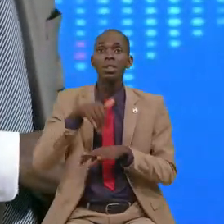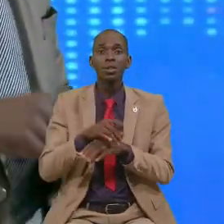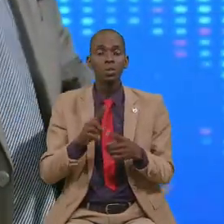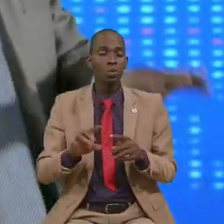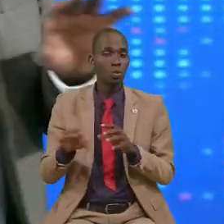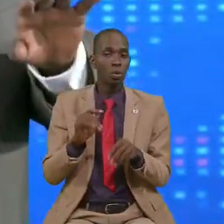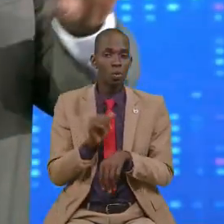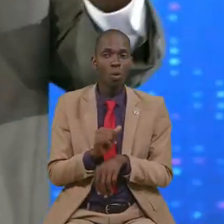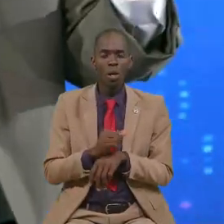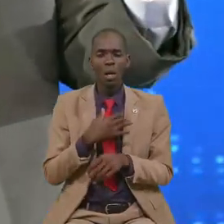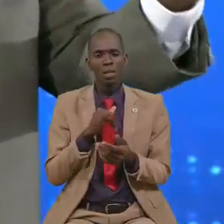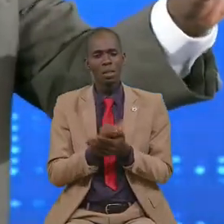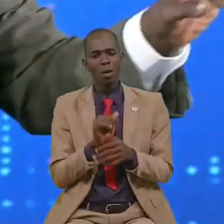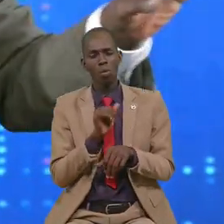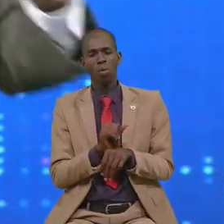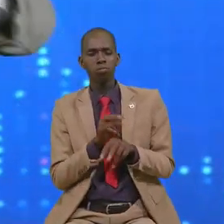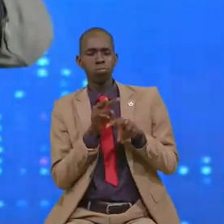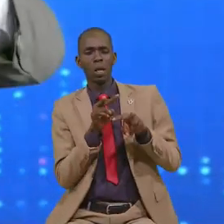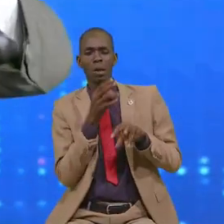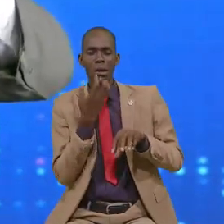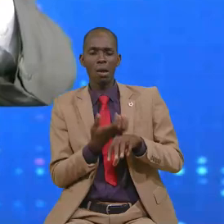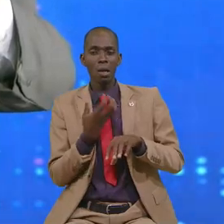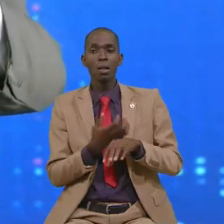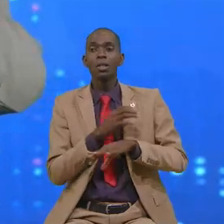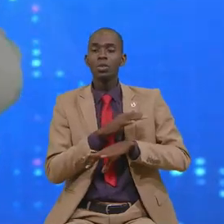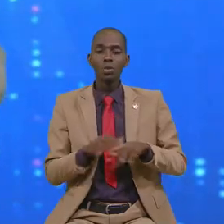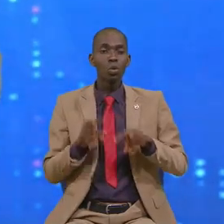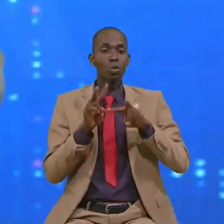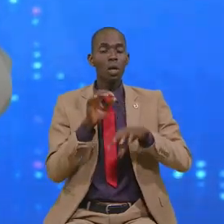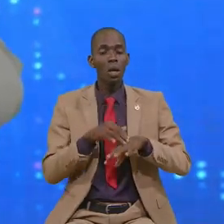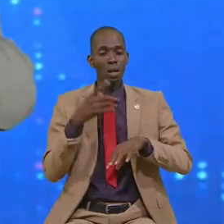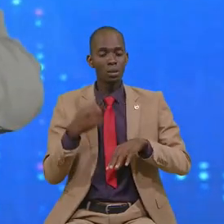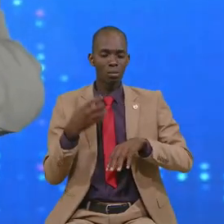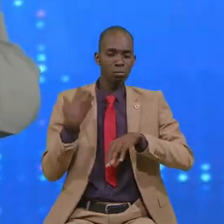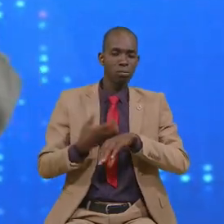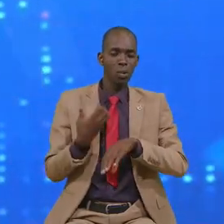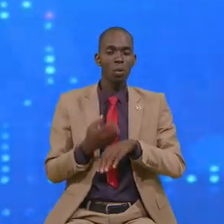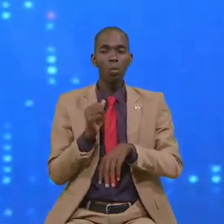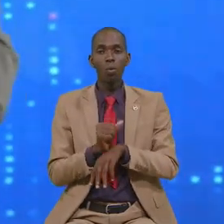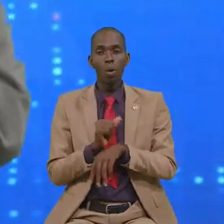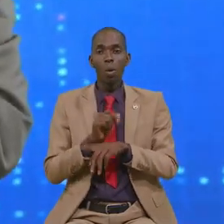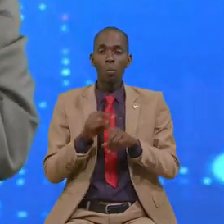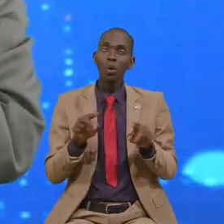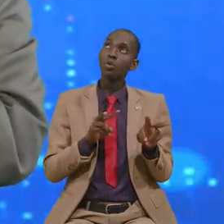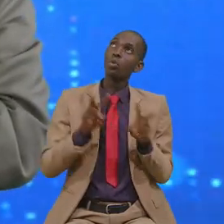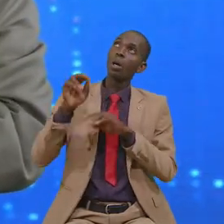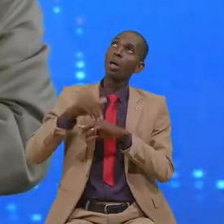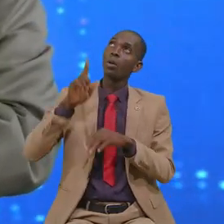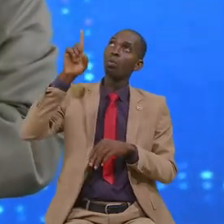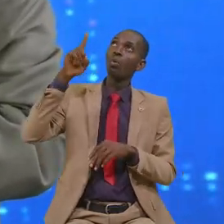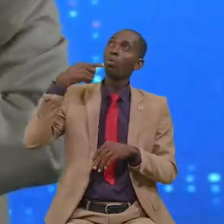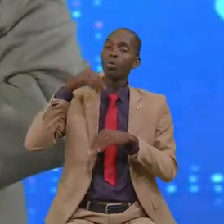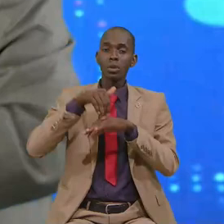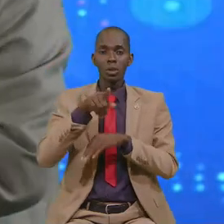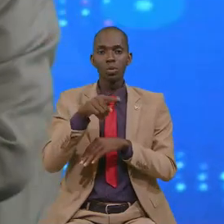appears difficult. No, don't look at the difficulty of the work. Look at the one who is sending you, who is going to do it through